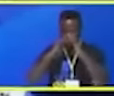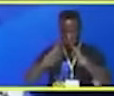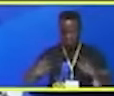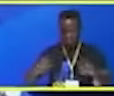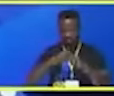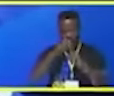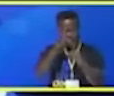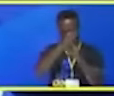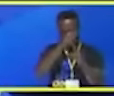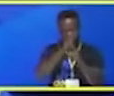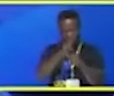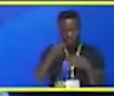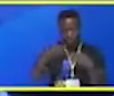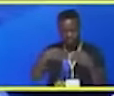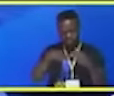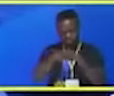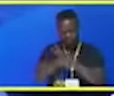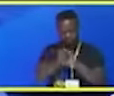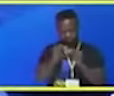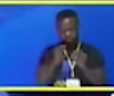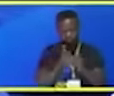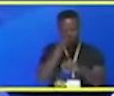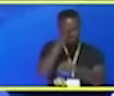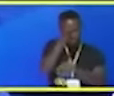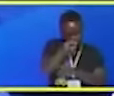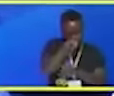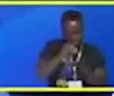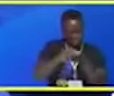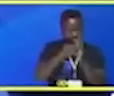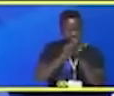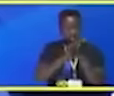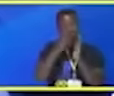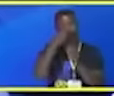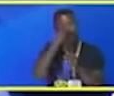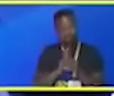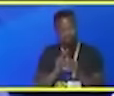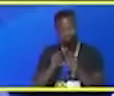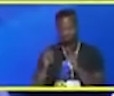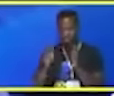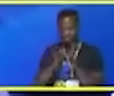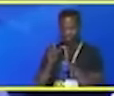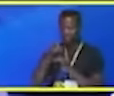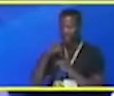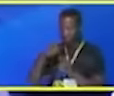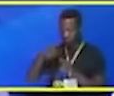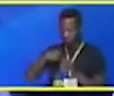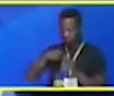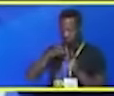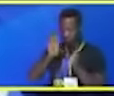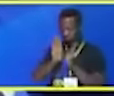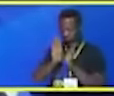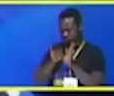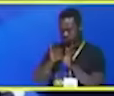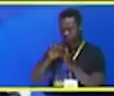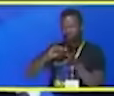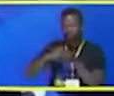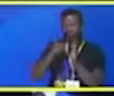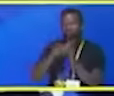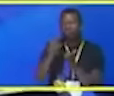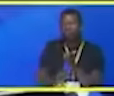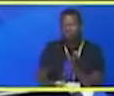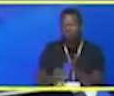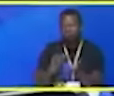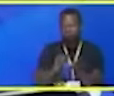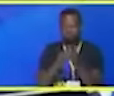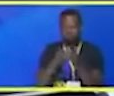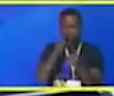an unauthorized access point. So when Jesus says, I am the door, he's saying that there is a possibility that